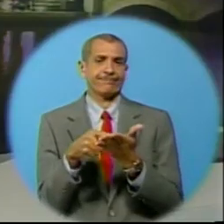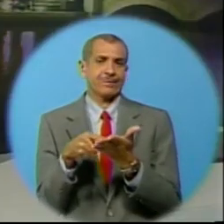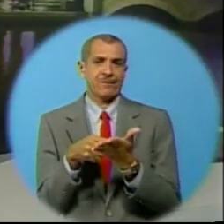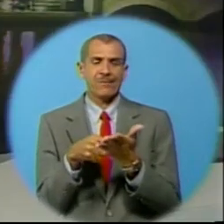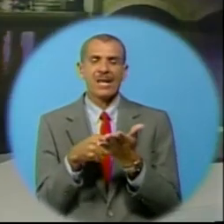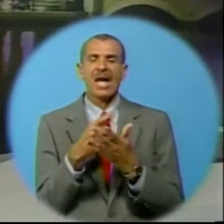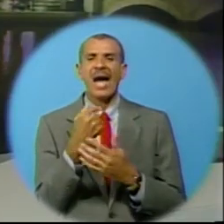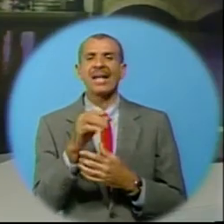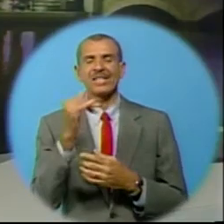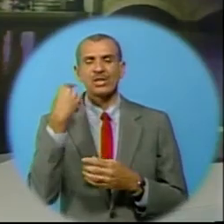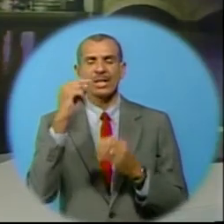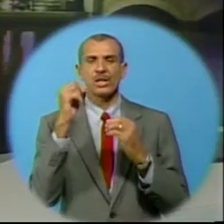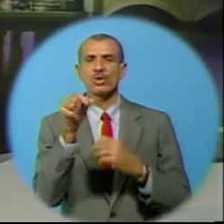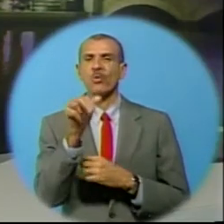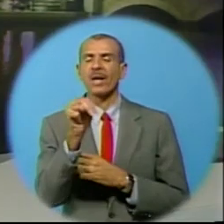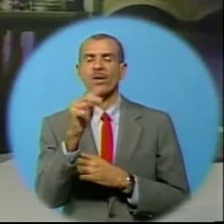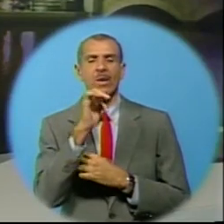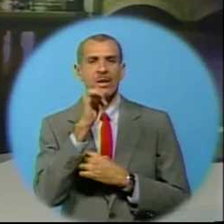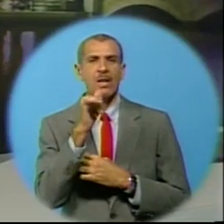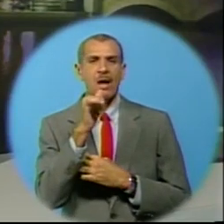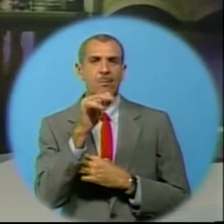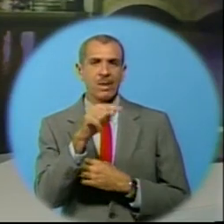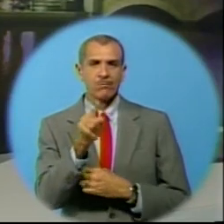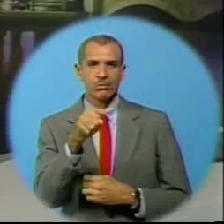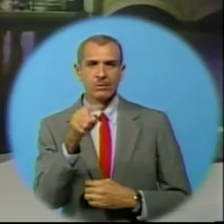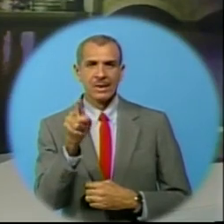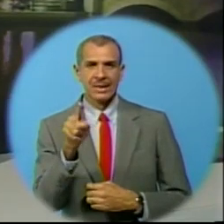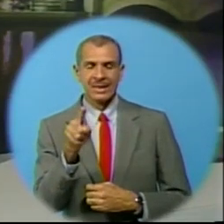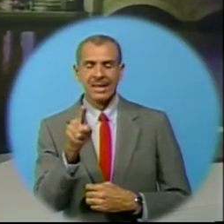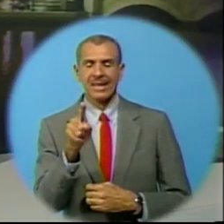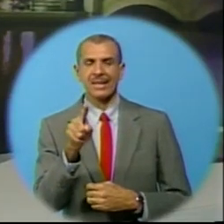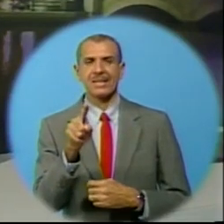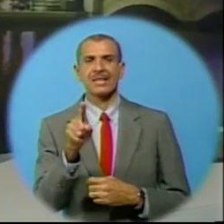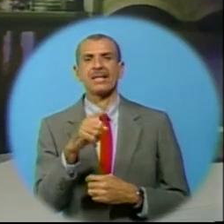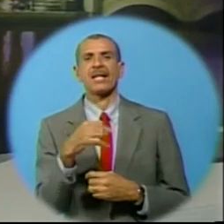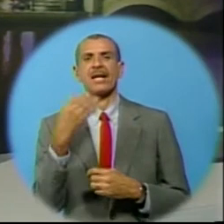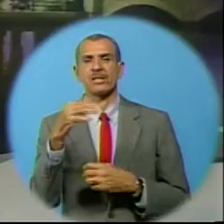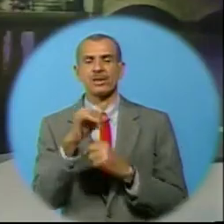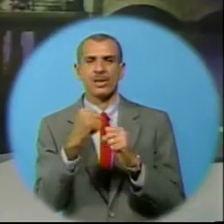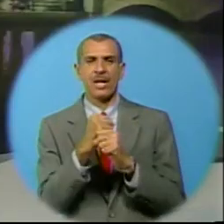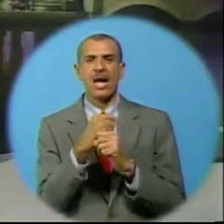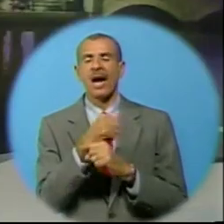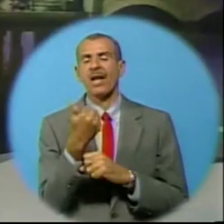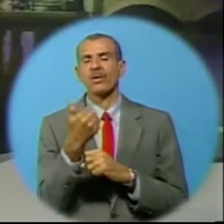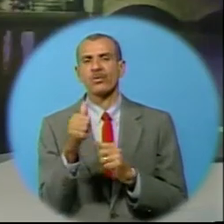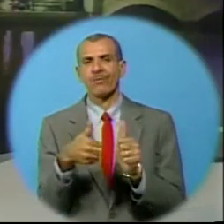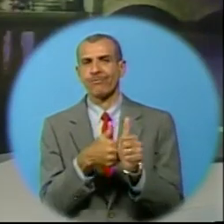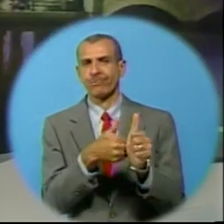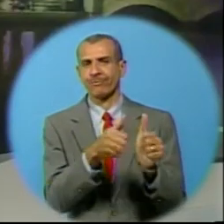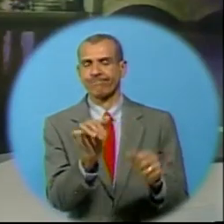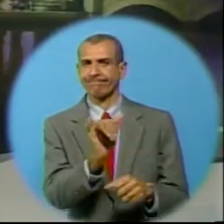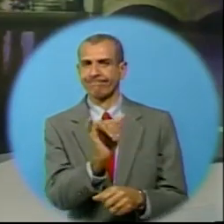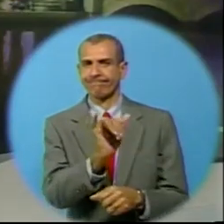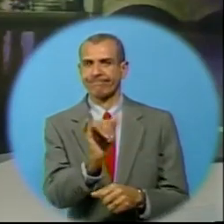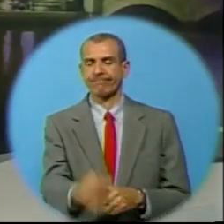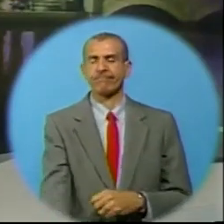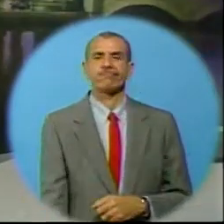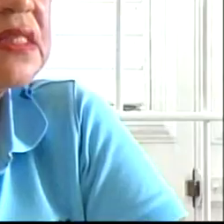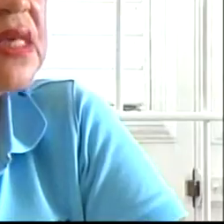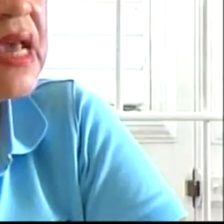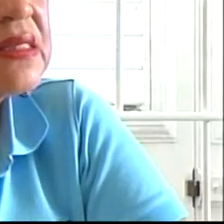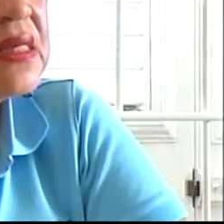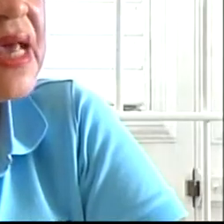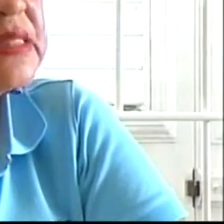correct SBA's next school year. She says other Caribbean territories are expected to follow suit.